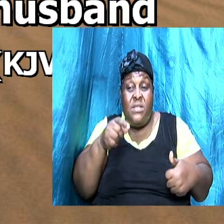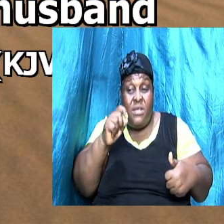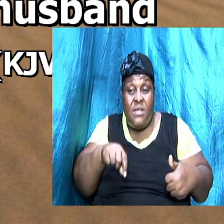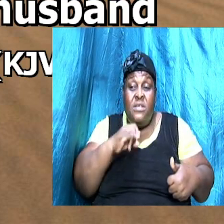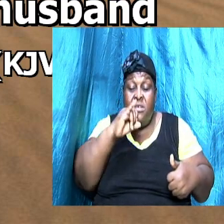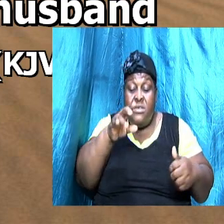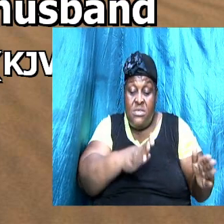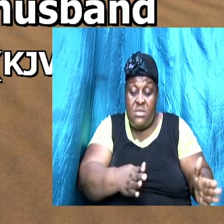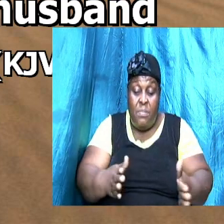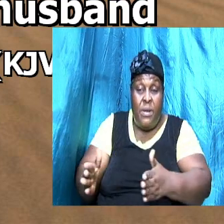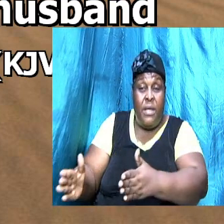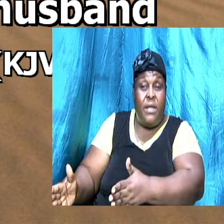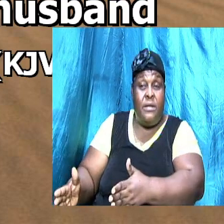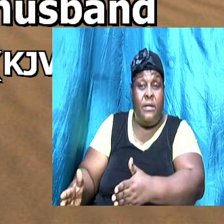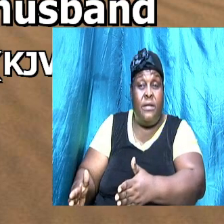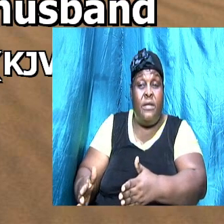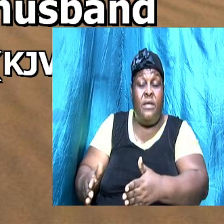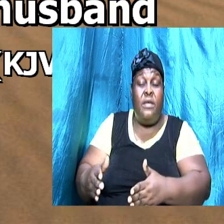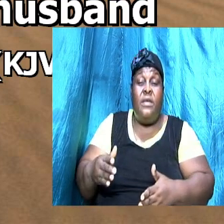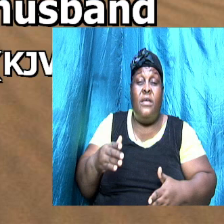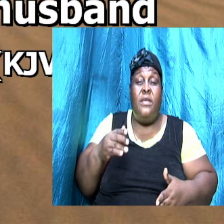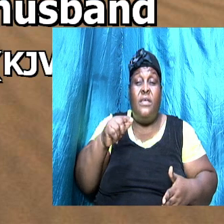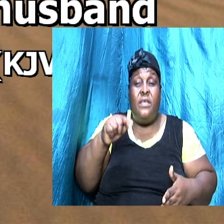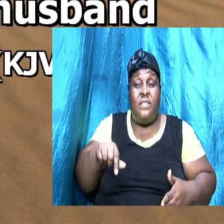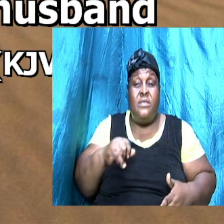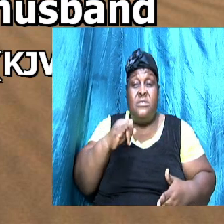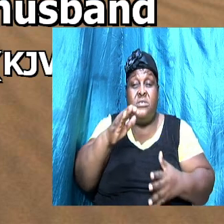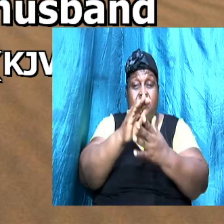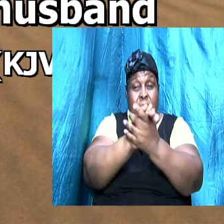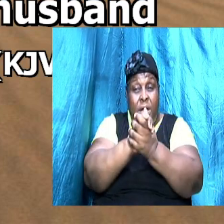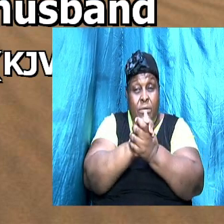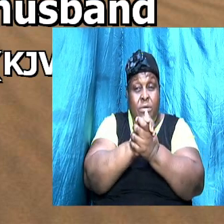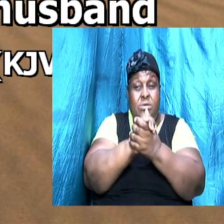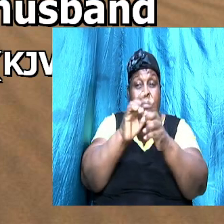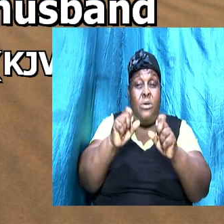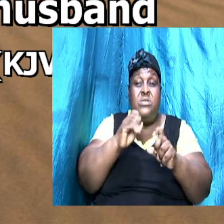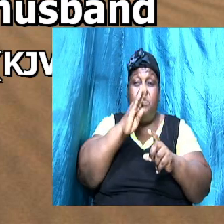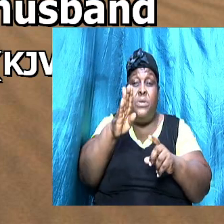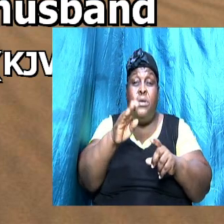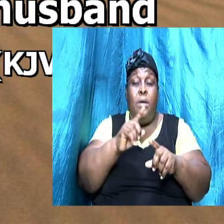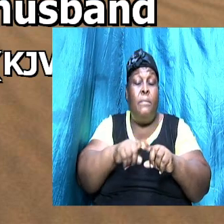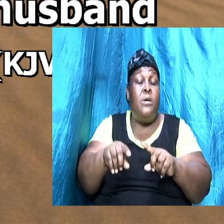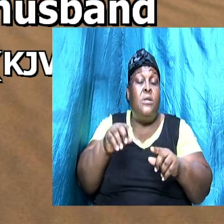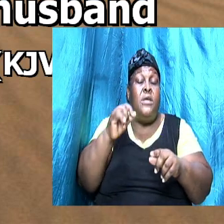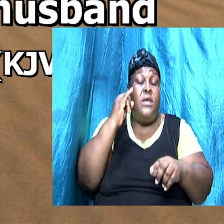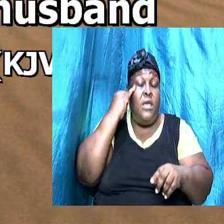plan. This is how it ought to be. But if something happens